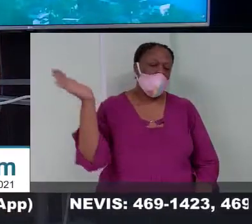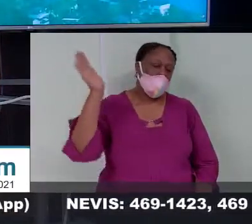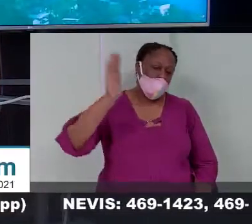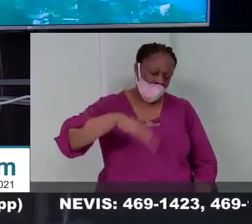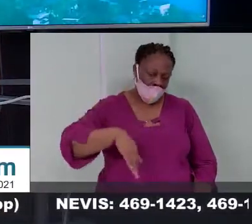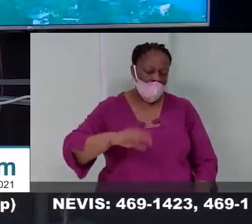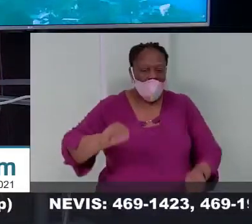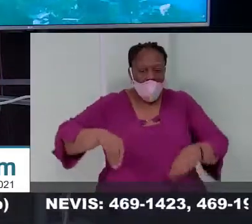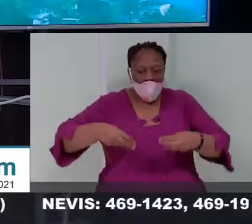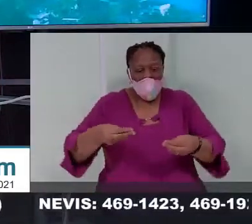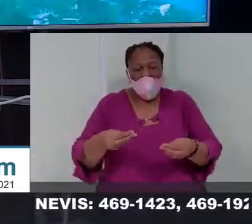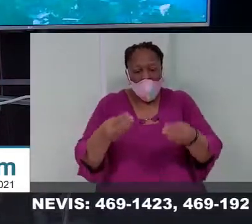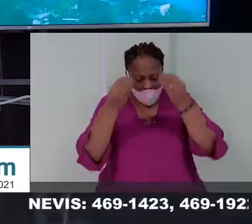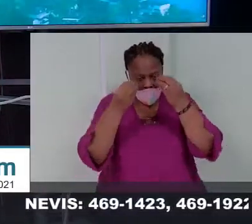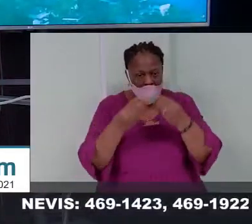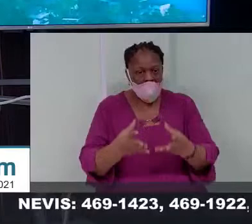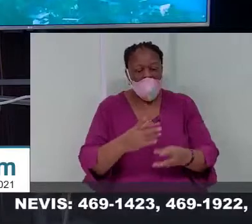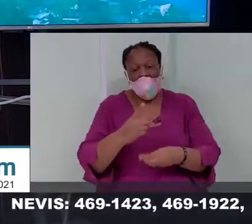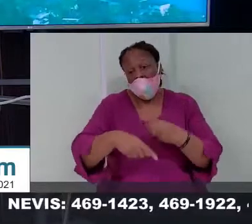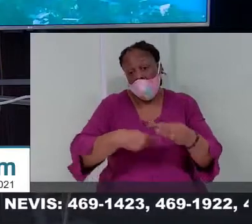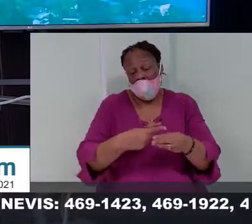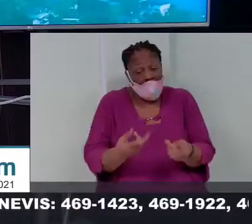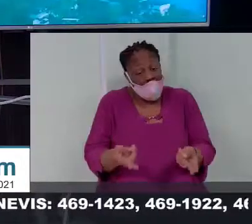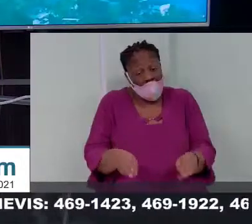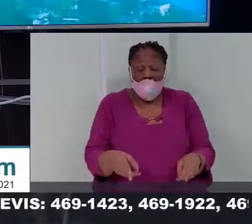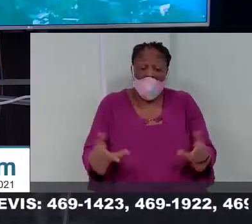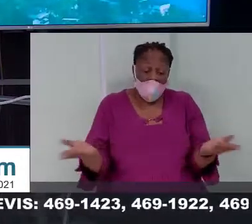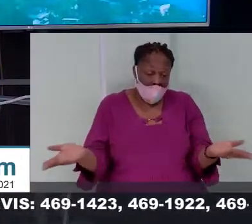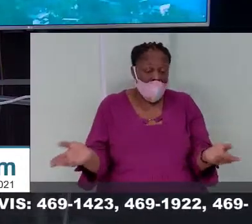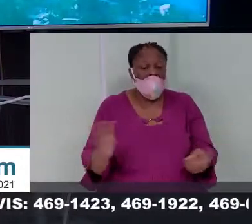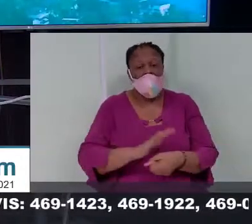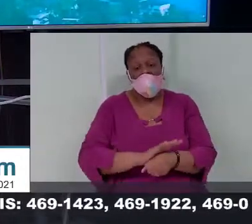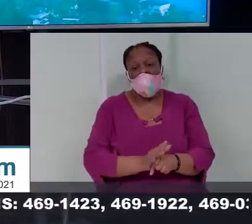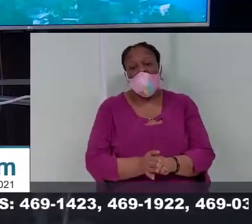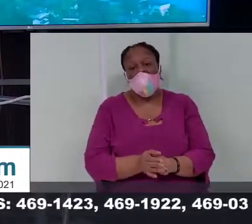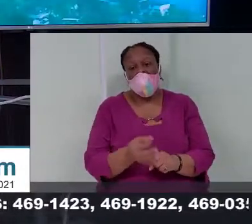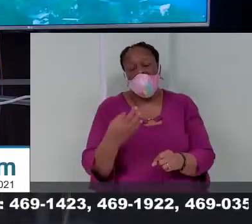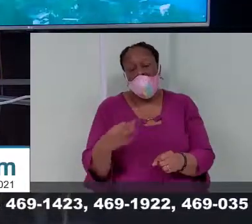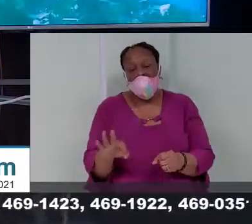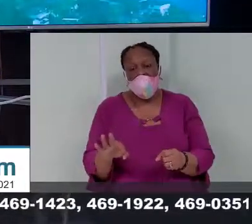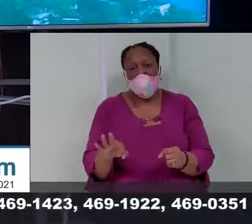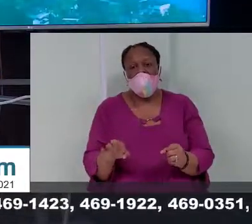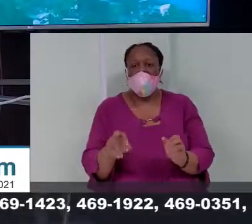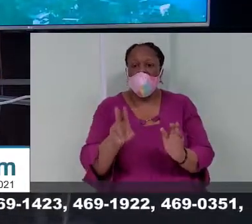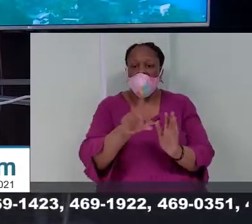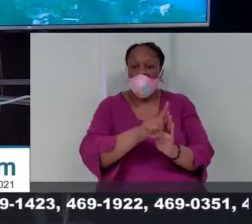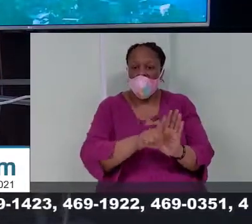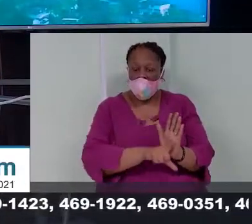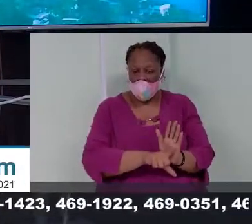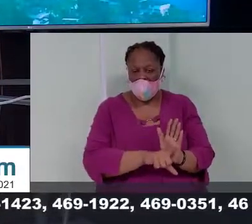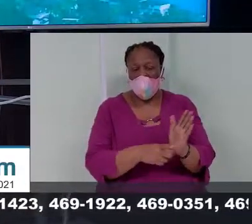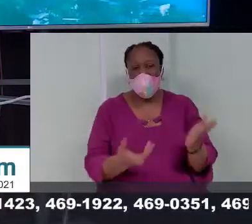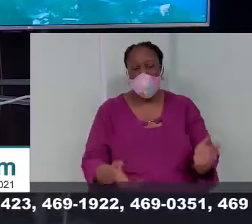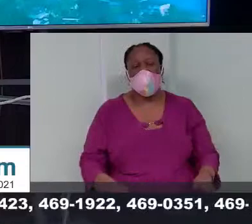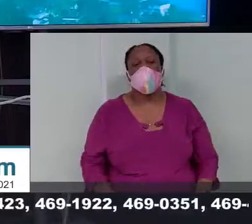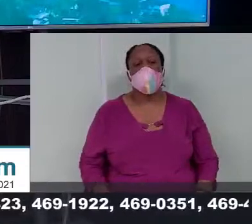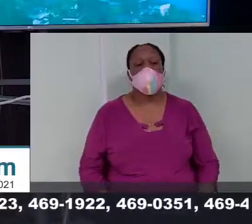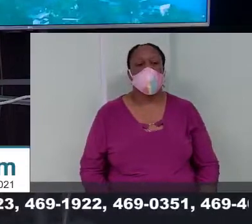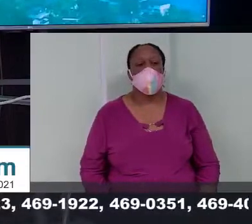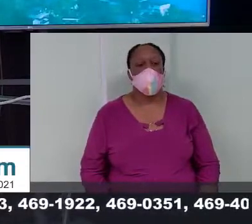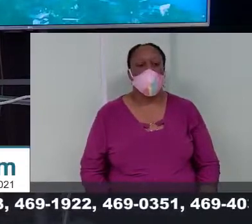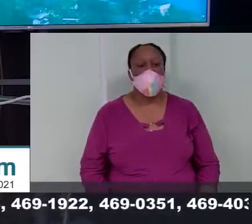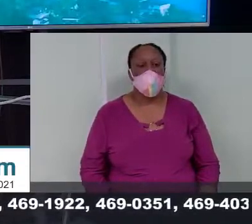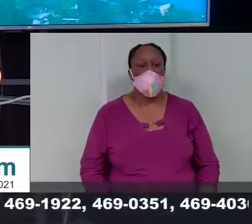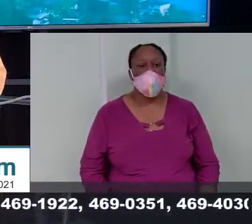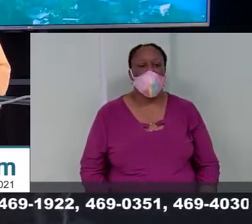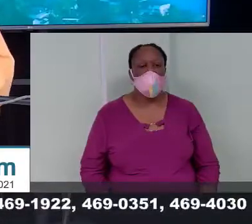with respect to what is happening in terms of the COVID-19 regulations that have been put in